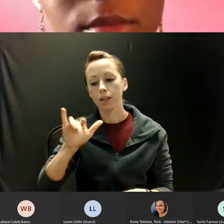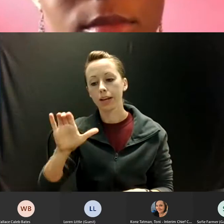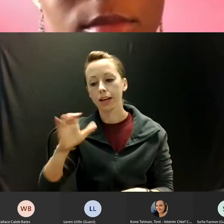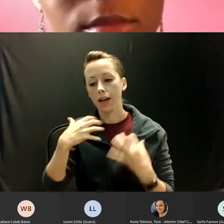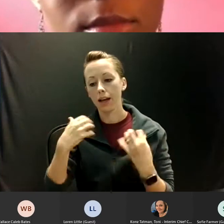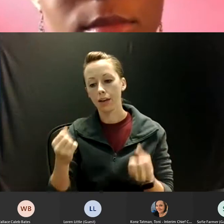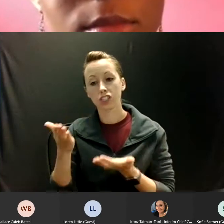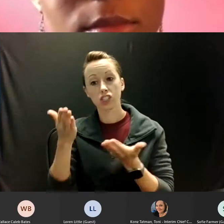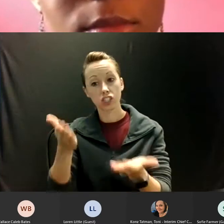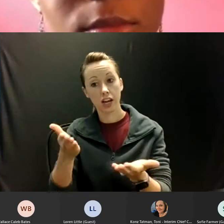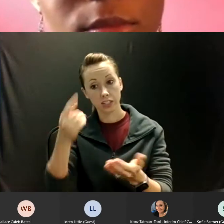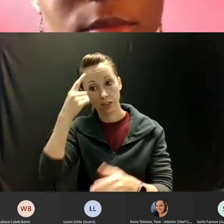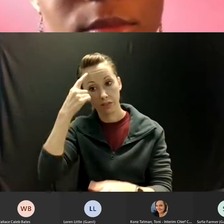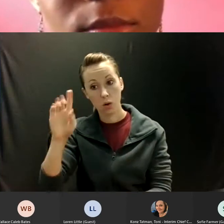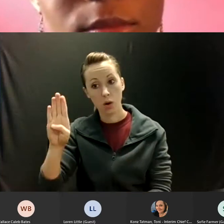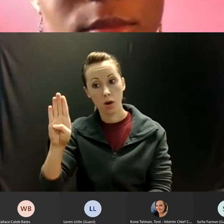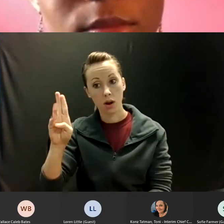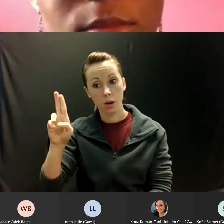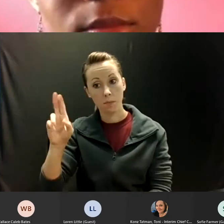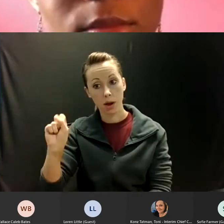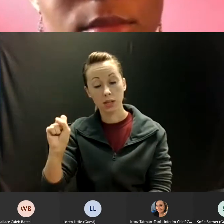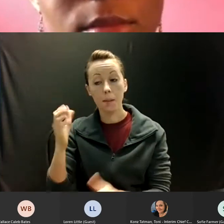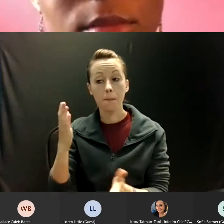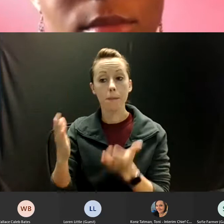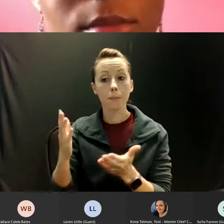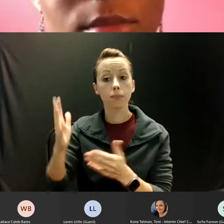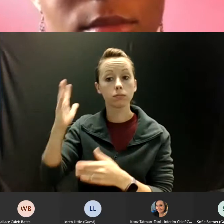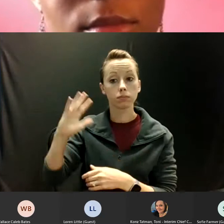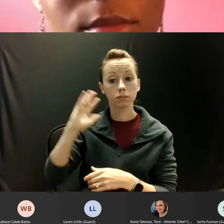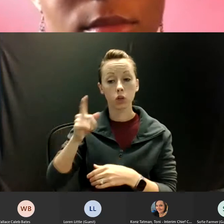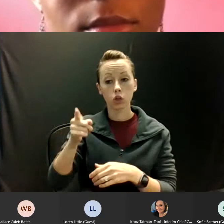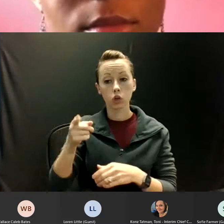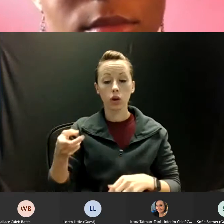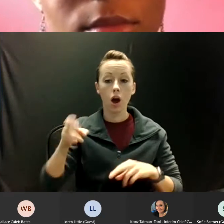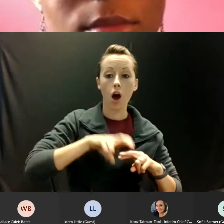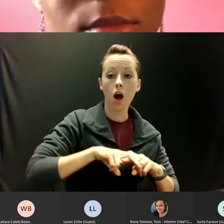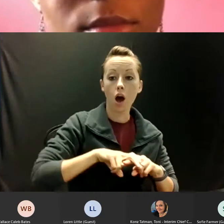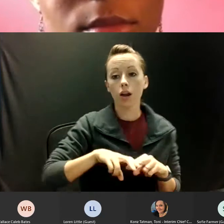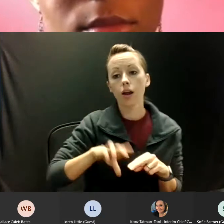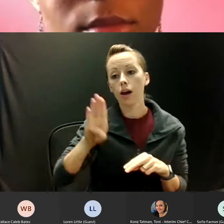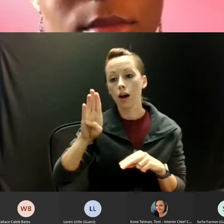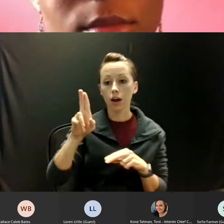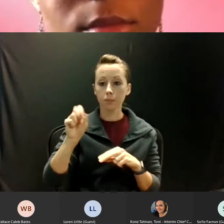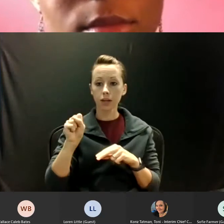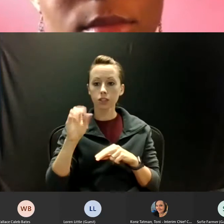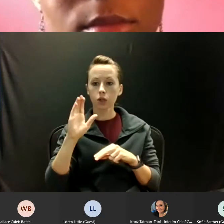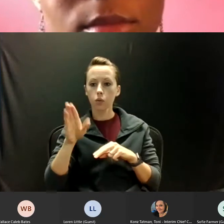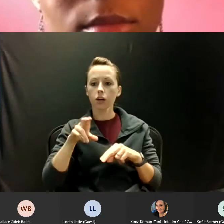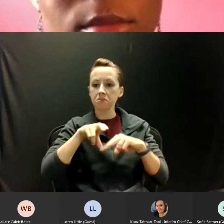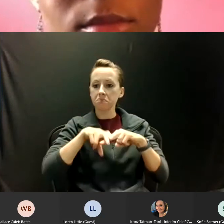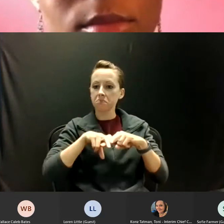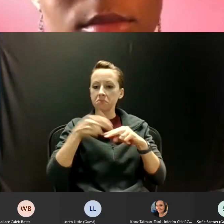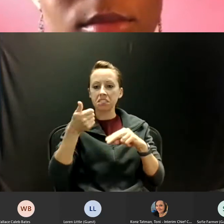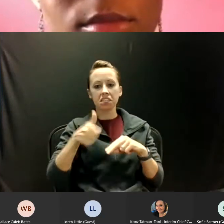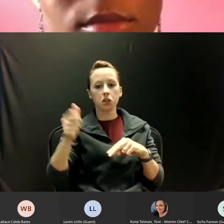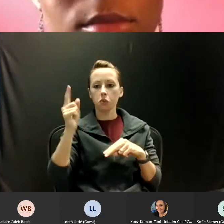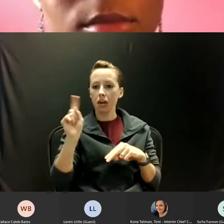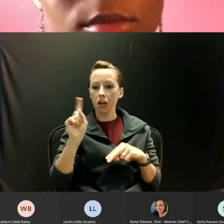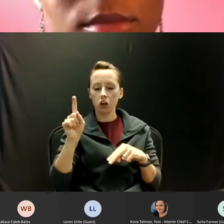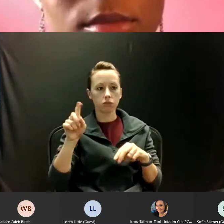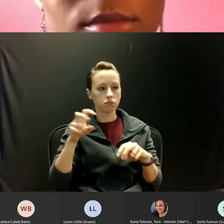buses is that, you know, maybe in the past when you got on the bus, you just sat anywhere you wanted to, or